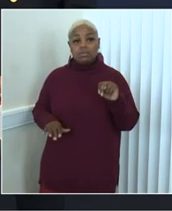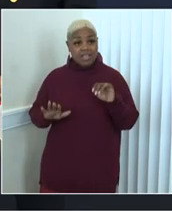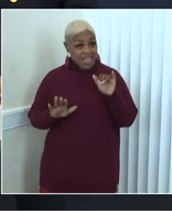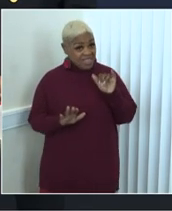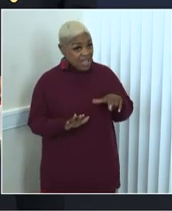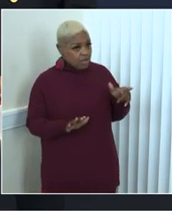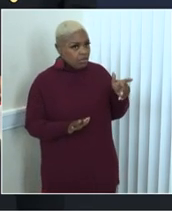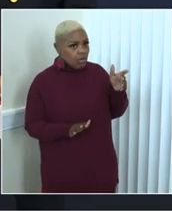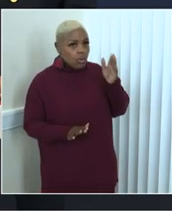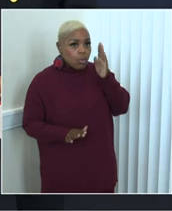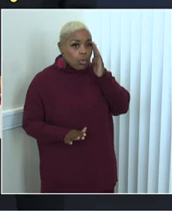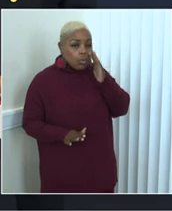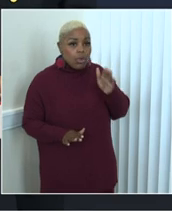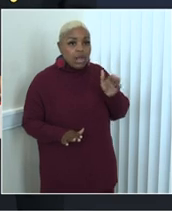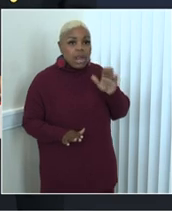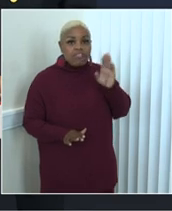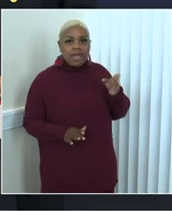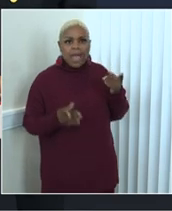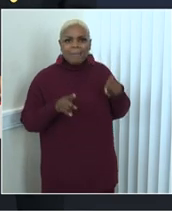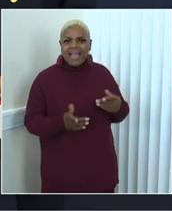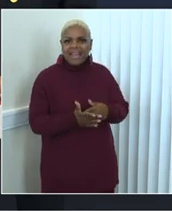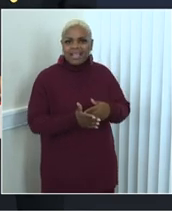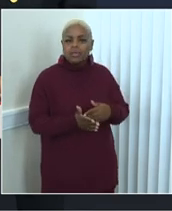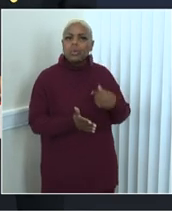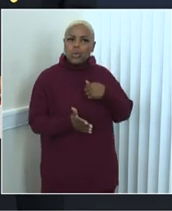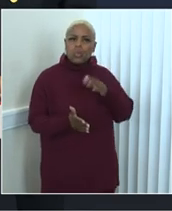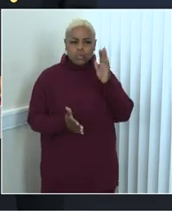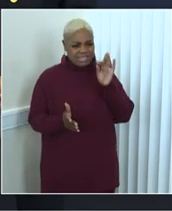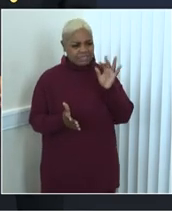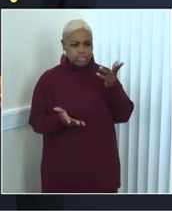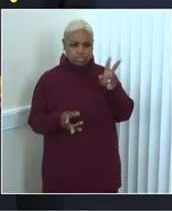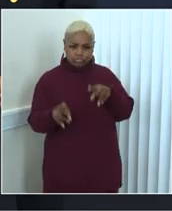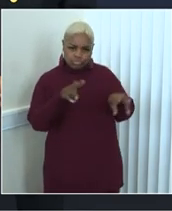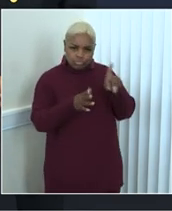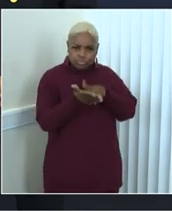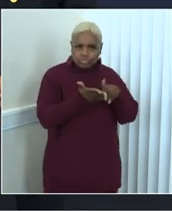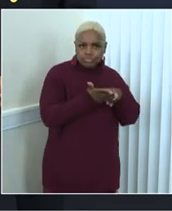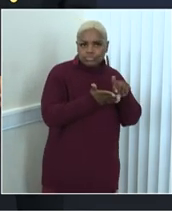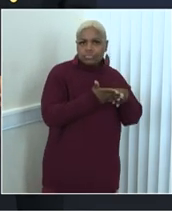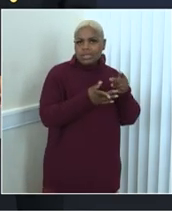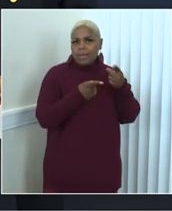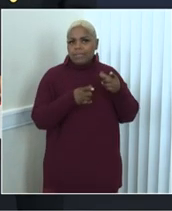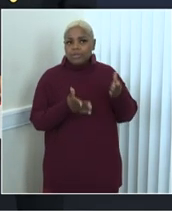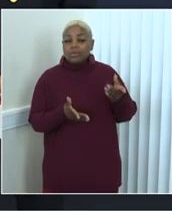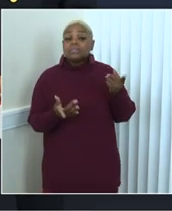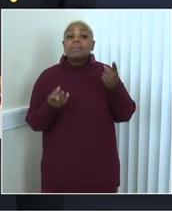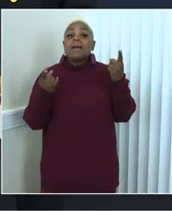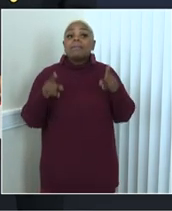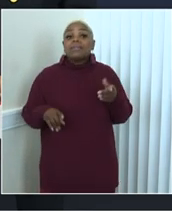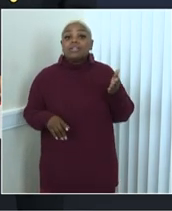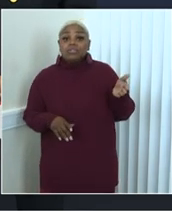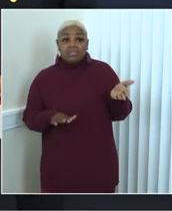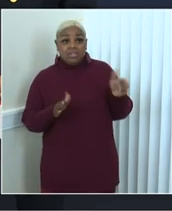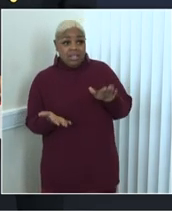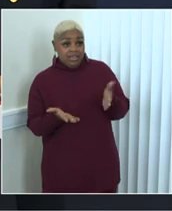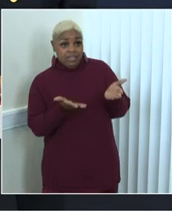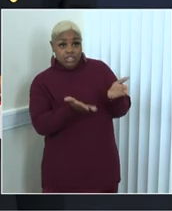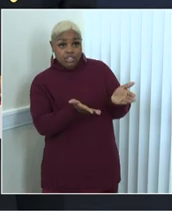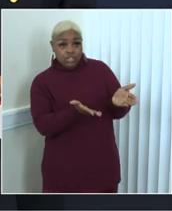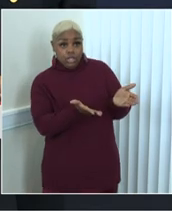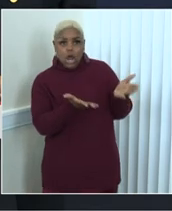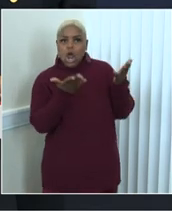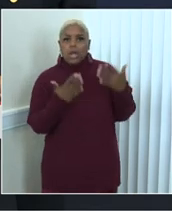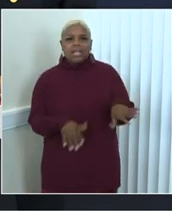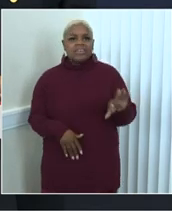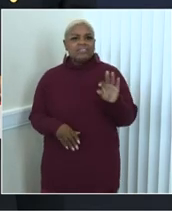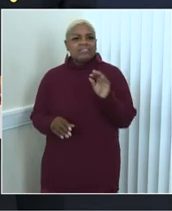took a close look at what happened there, and those things that went wrong have been fixed. And so